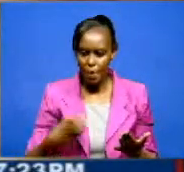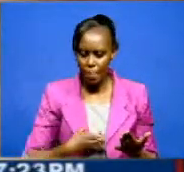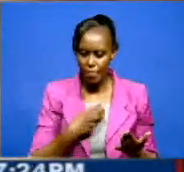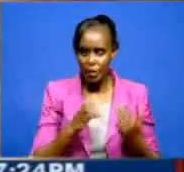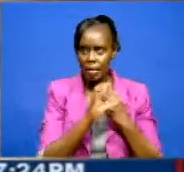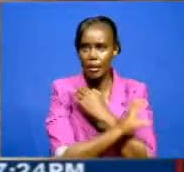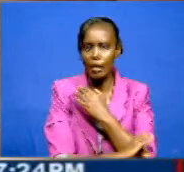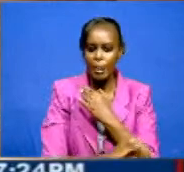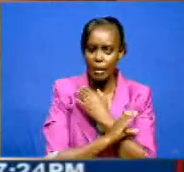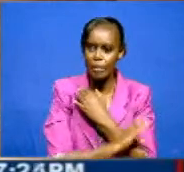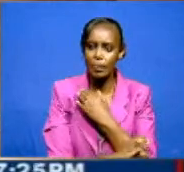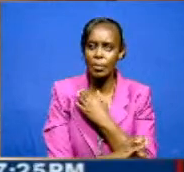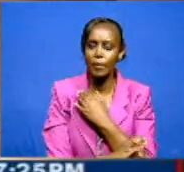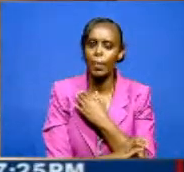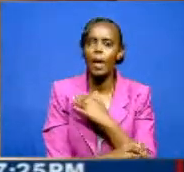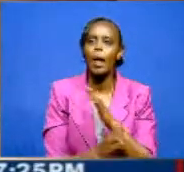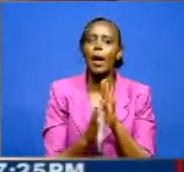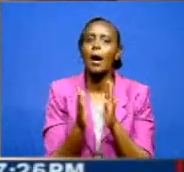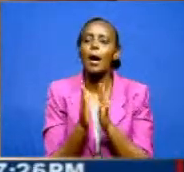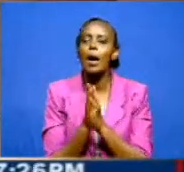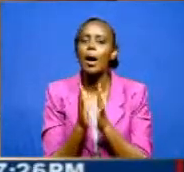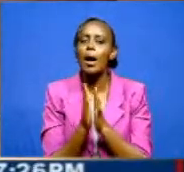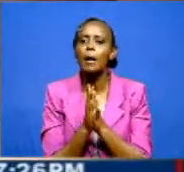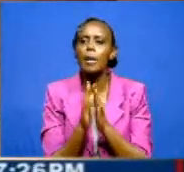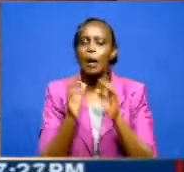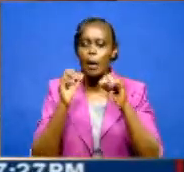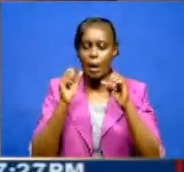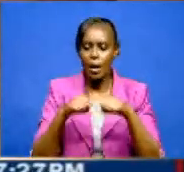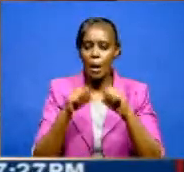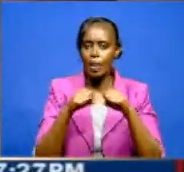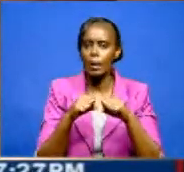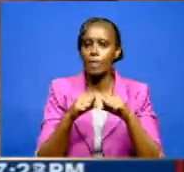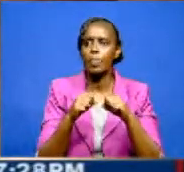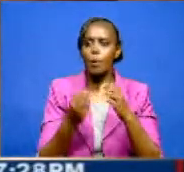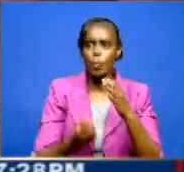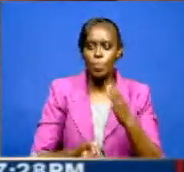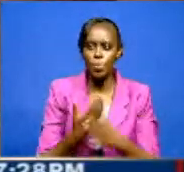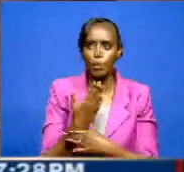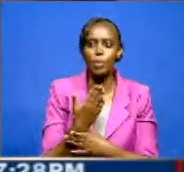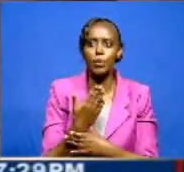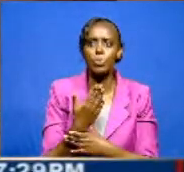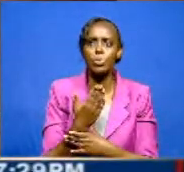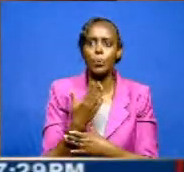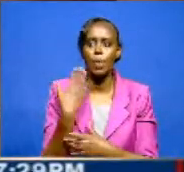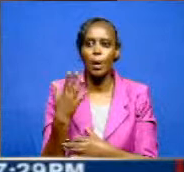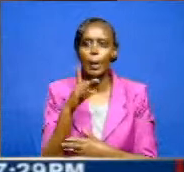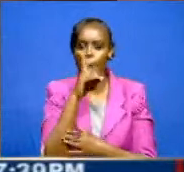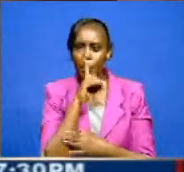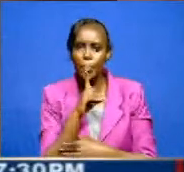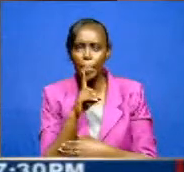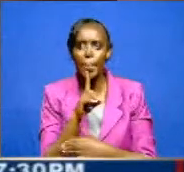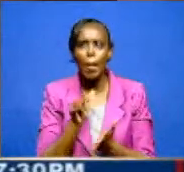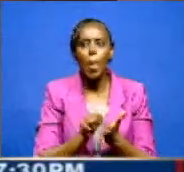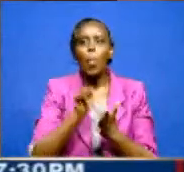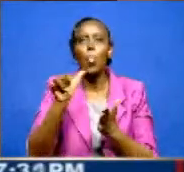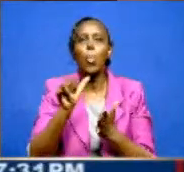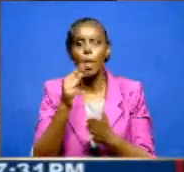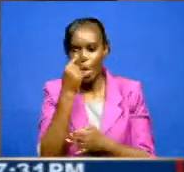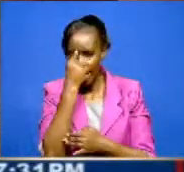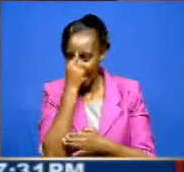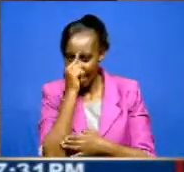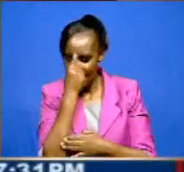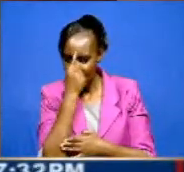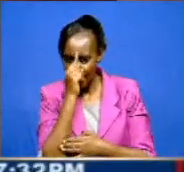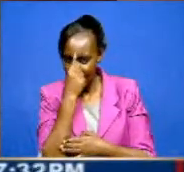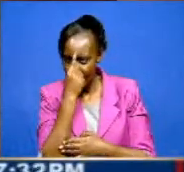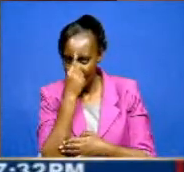country. And it was agreed that we will produce mung beans and export to India. It was one of